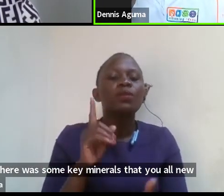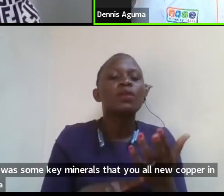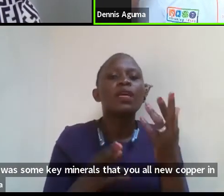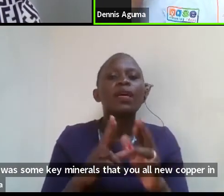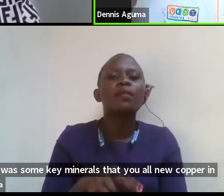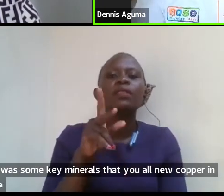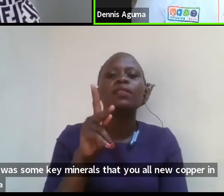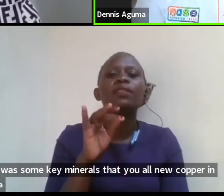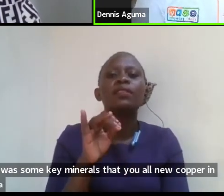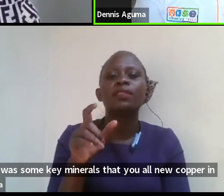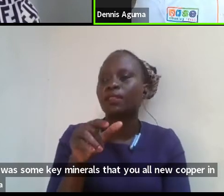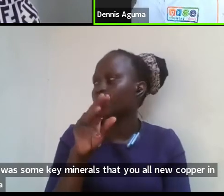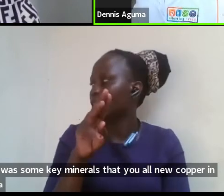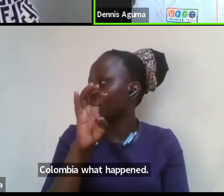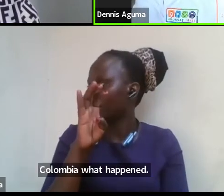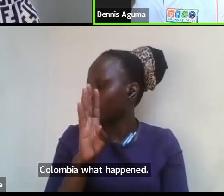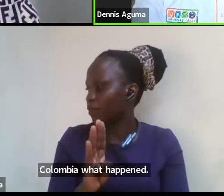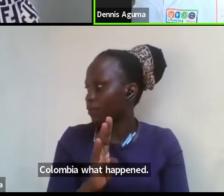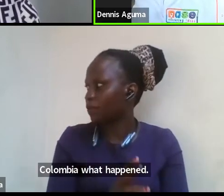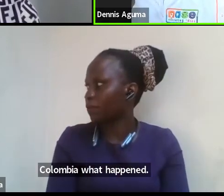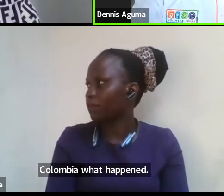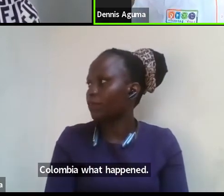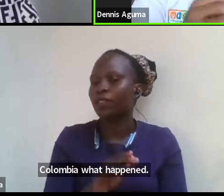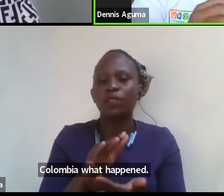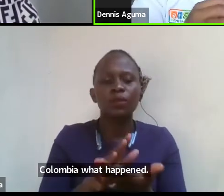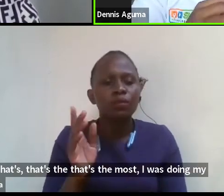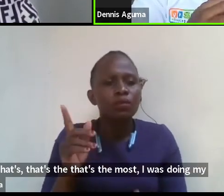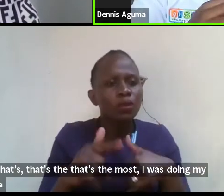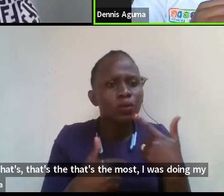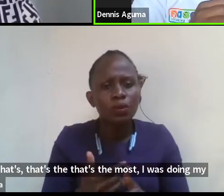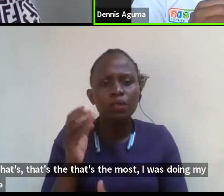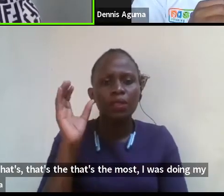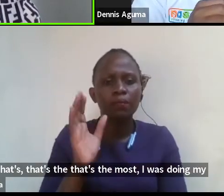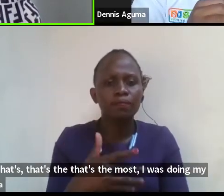Actually, that's the most, are we still mining copper, just out of curiosity?